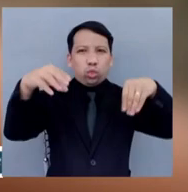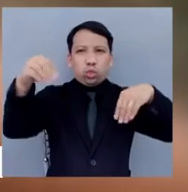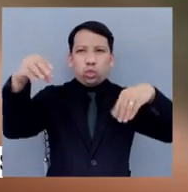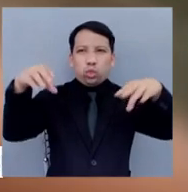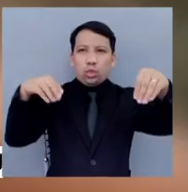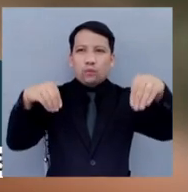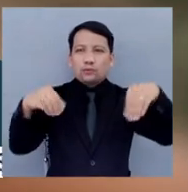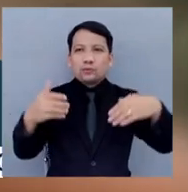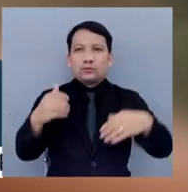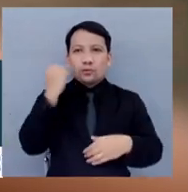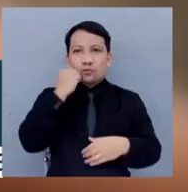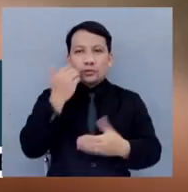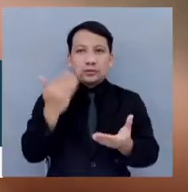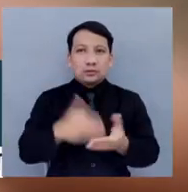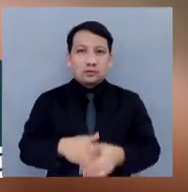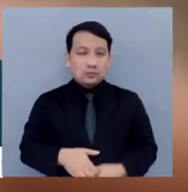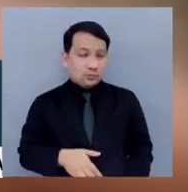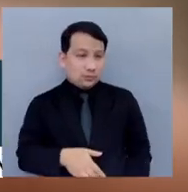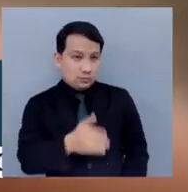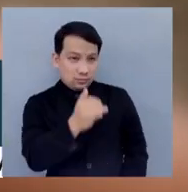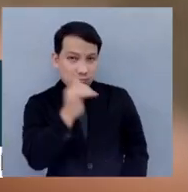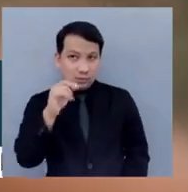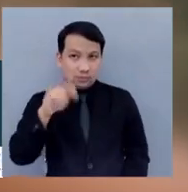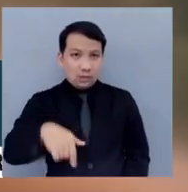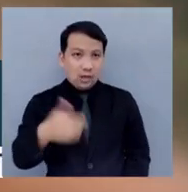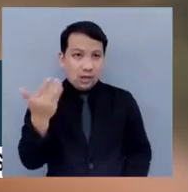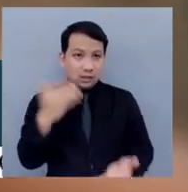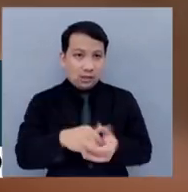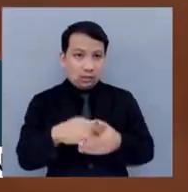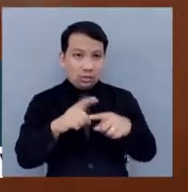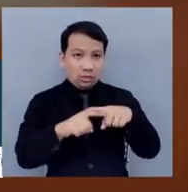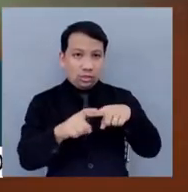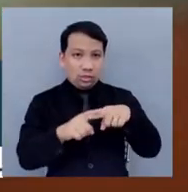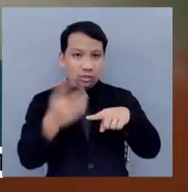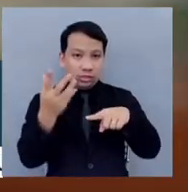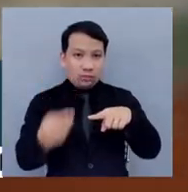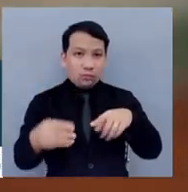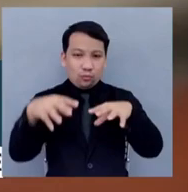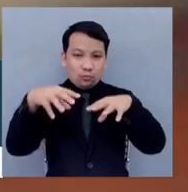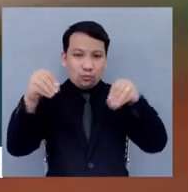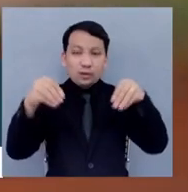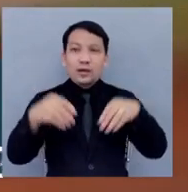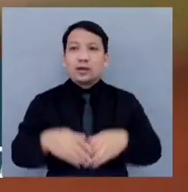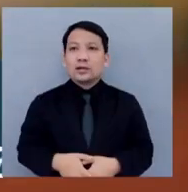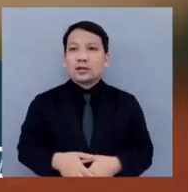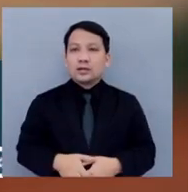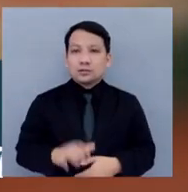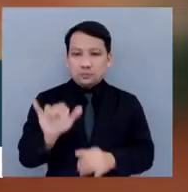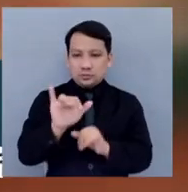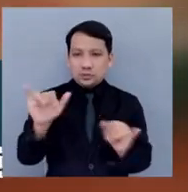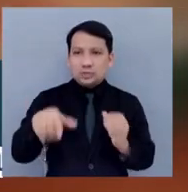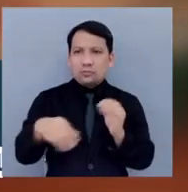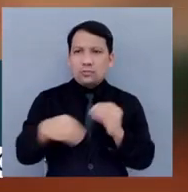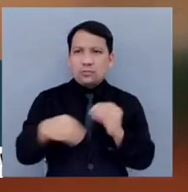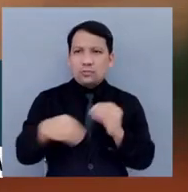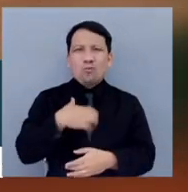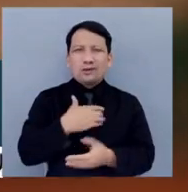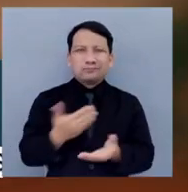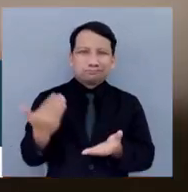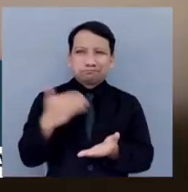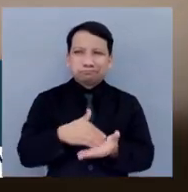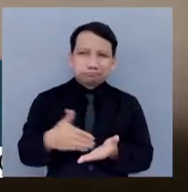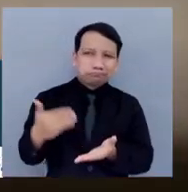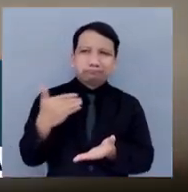Brownout na naman dito sa Mindoro. Francis Nahito is one of the residents of Oriental Mindoro who complain about the intermittent supply